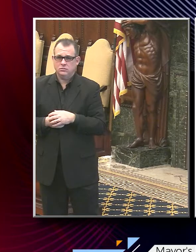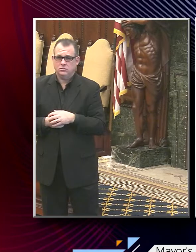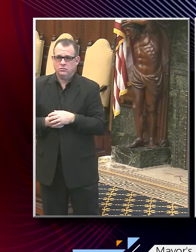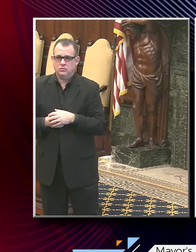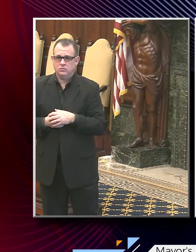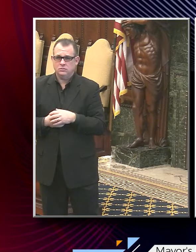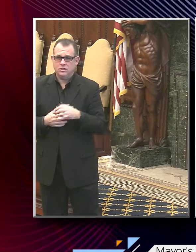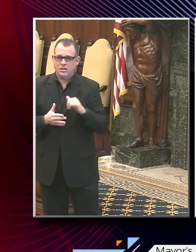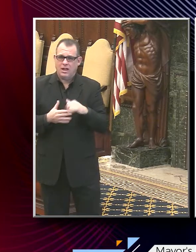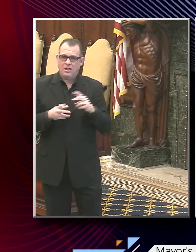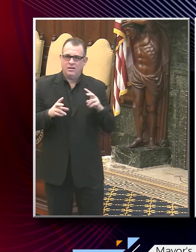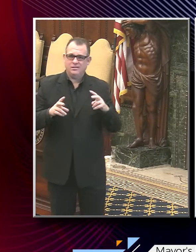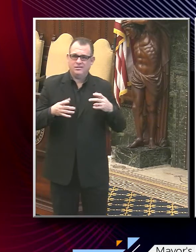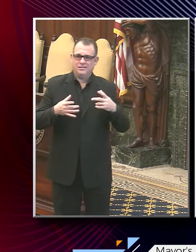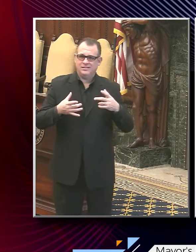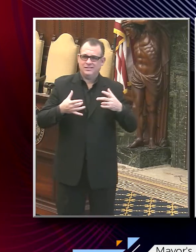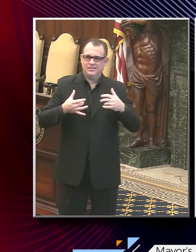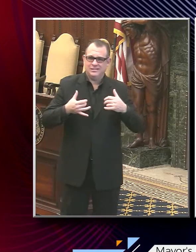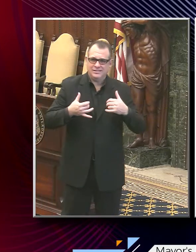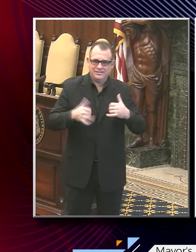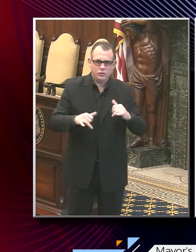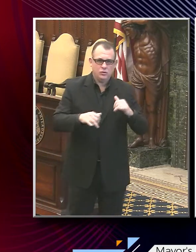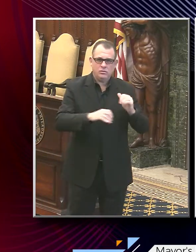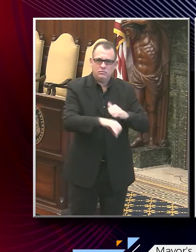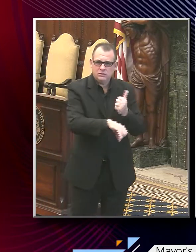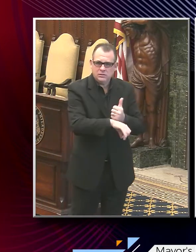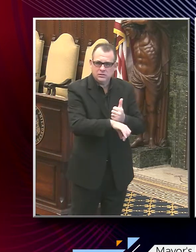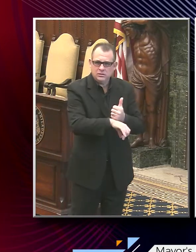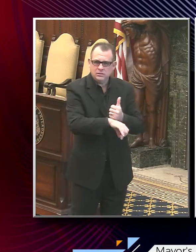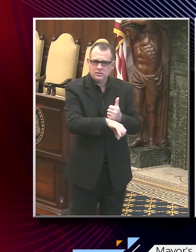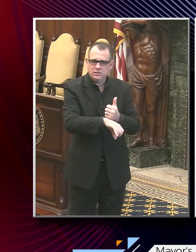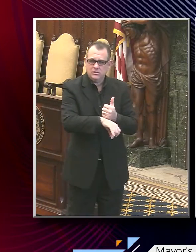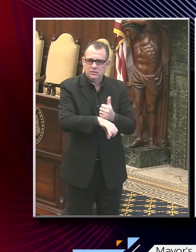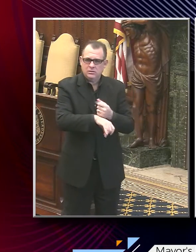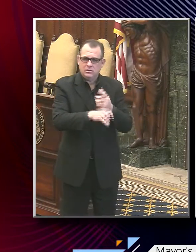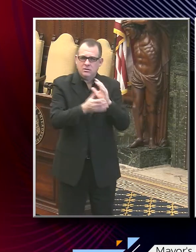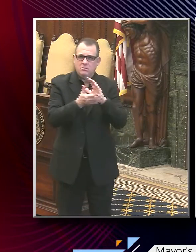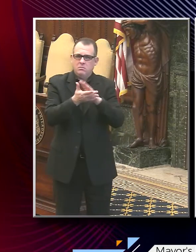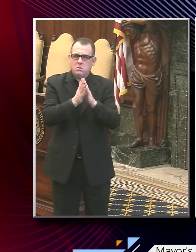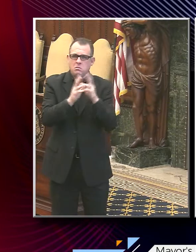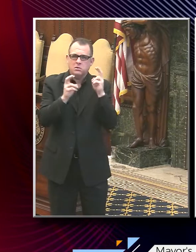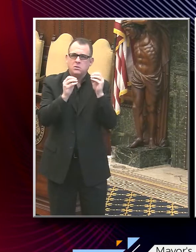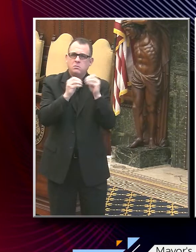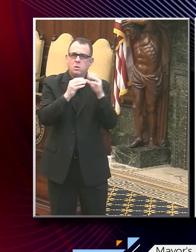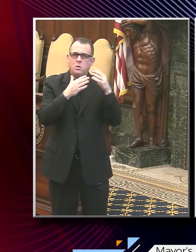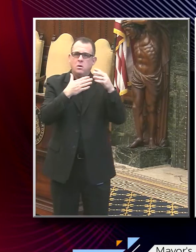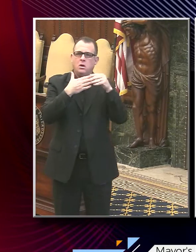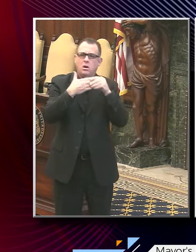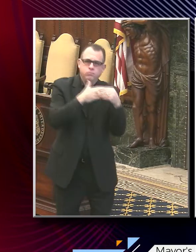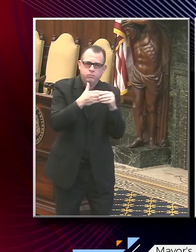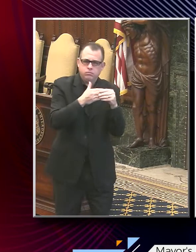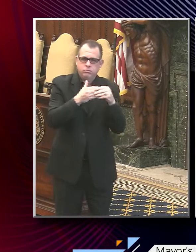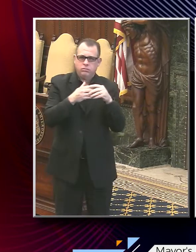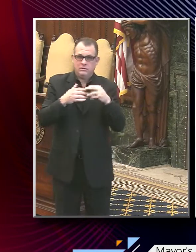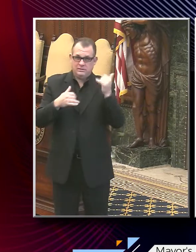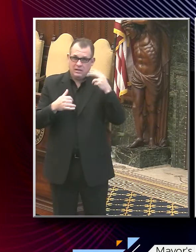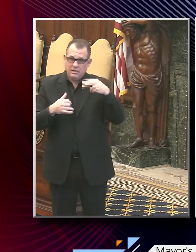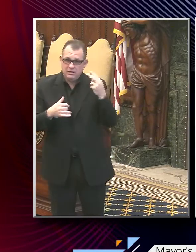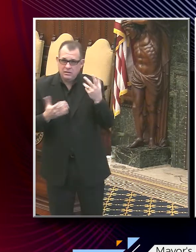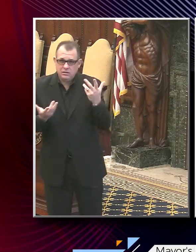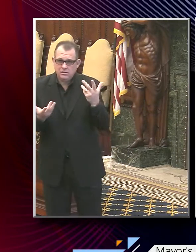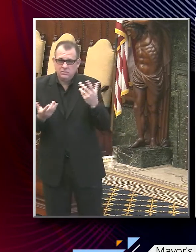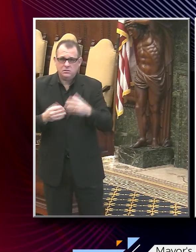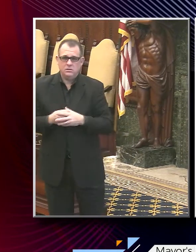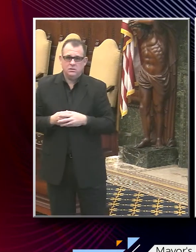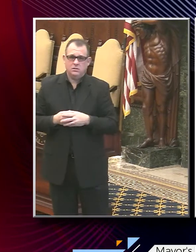still rising cases. We're not down to where we were in the summer or anything like that. It's a fair question. There